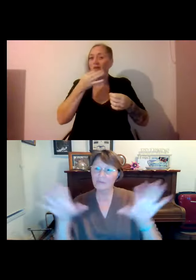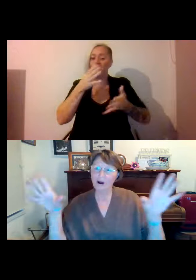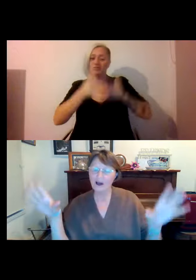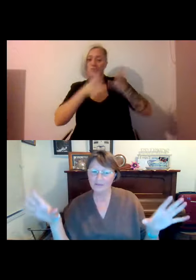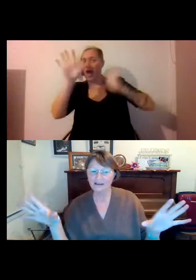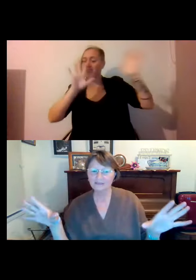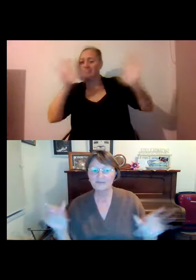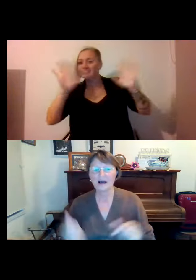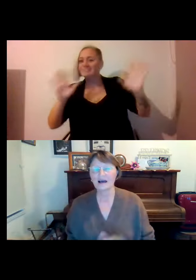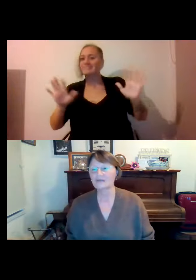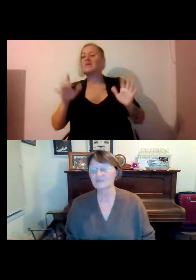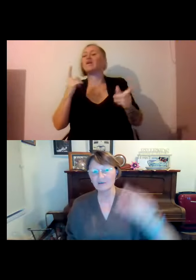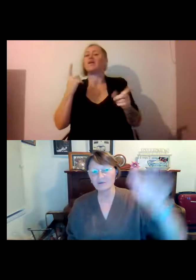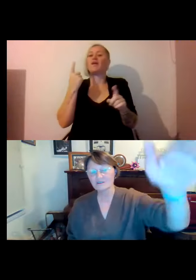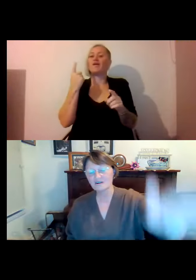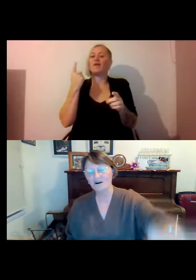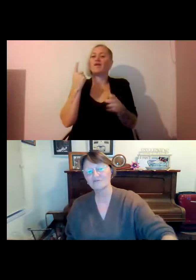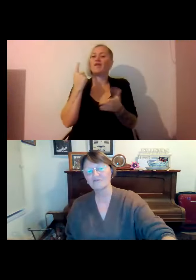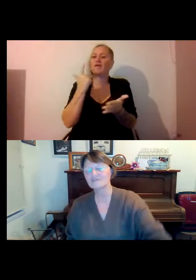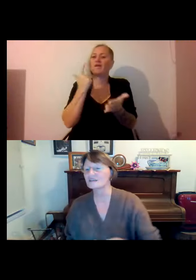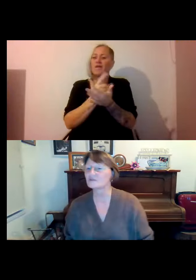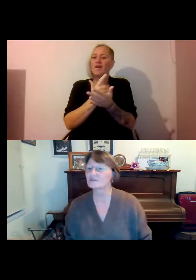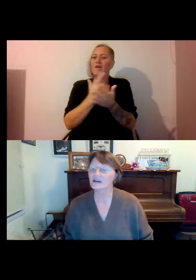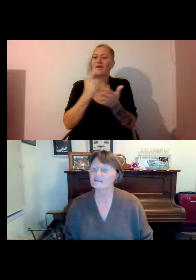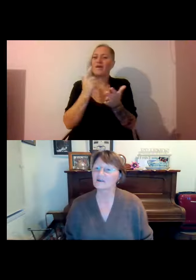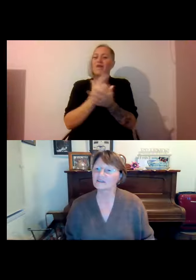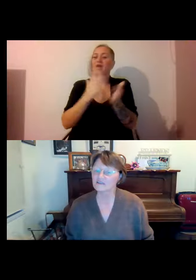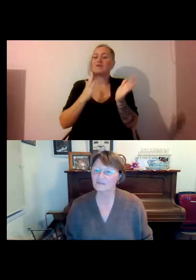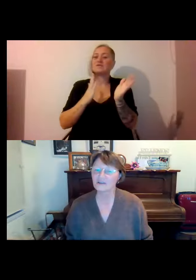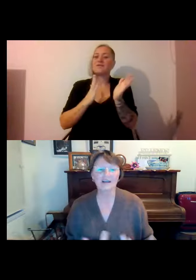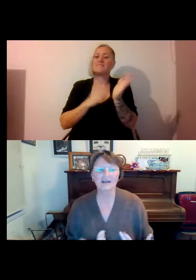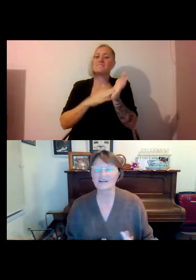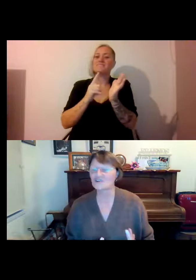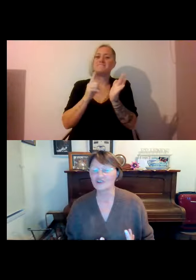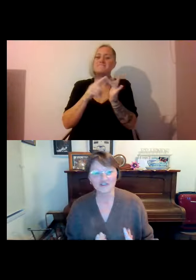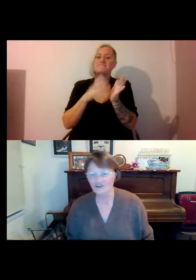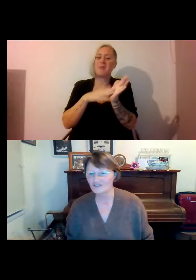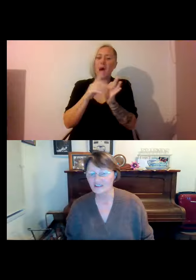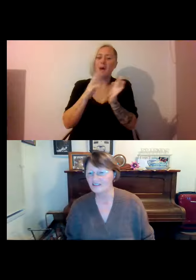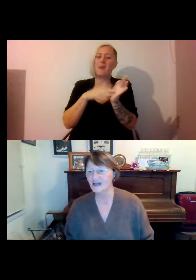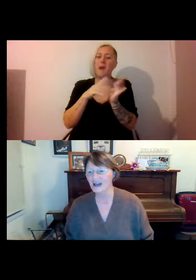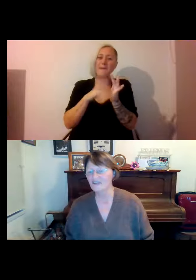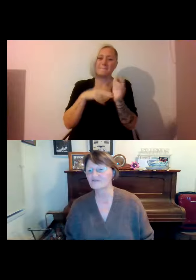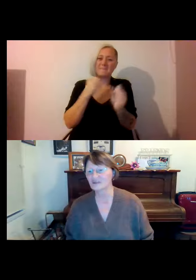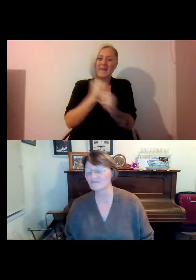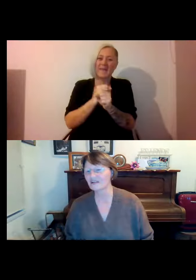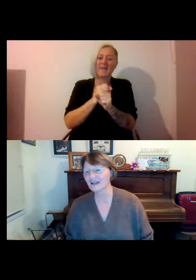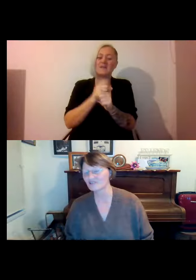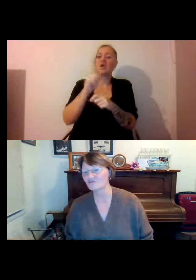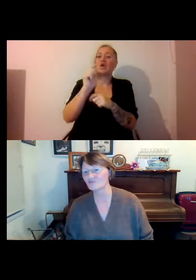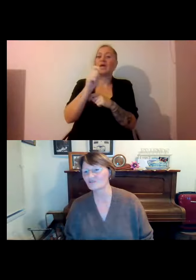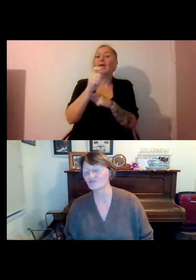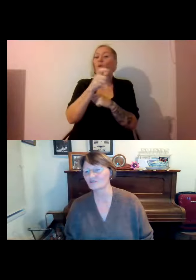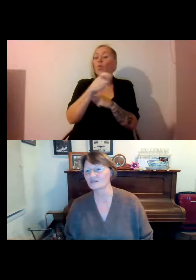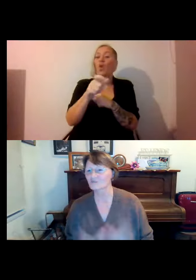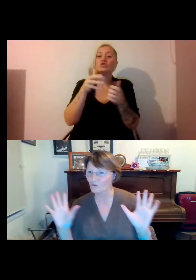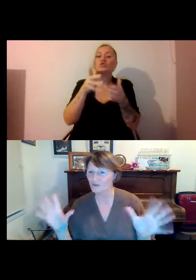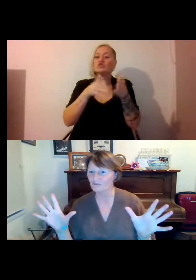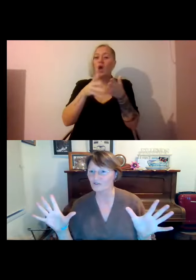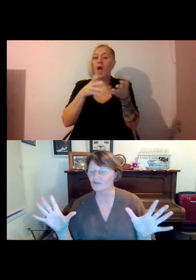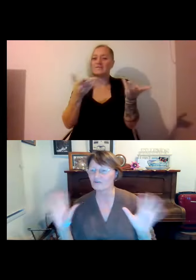Lots of miming. Keyword sign fits here as being something that you don't need to have something extra with you.